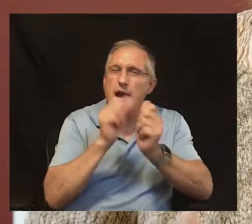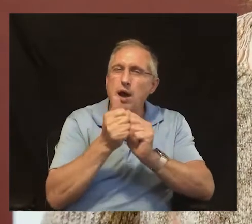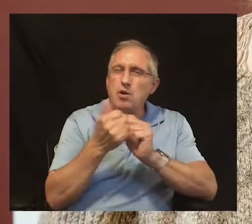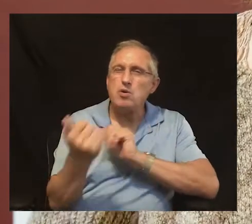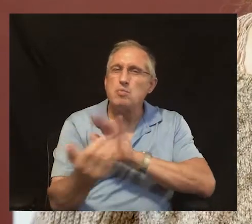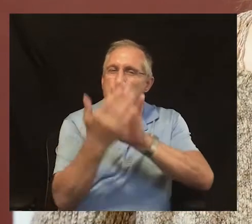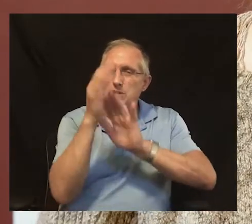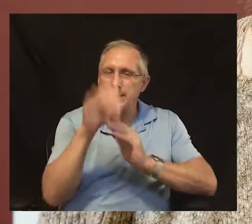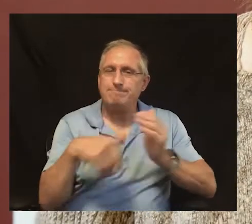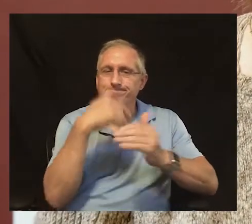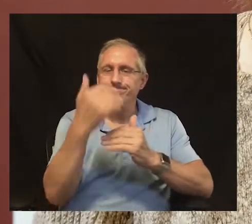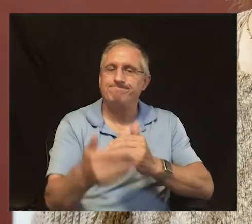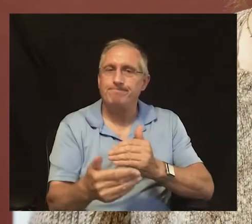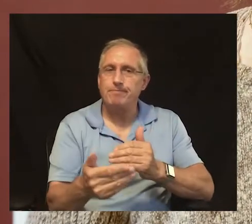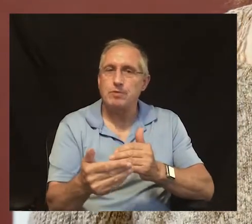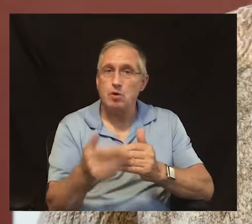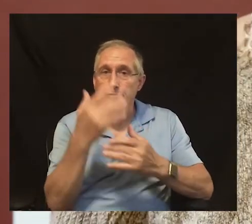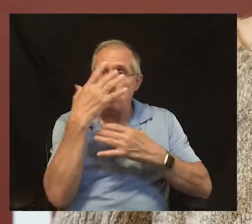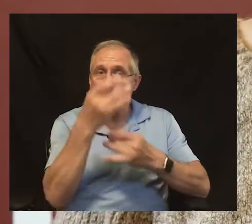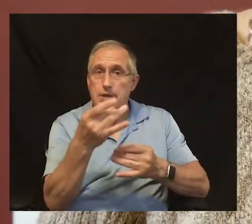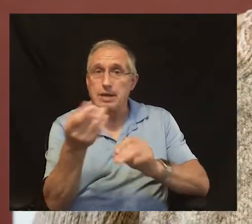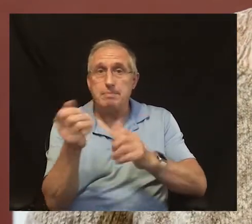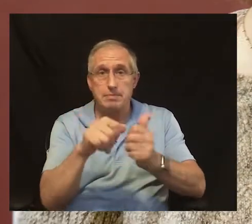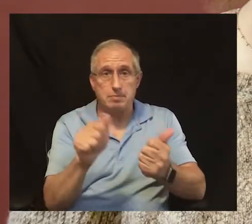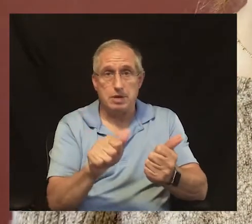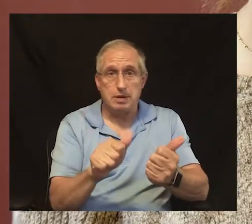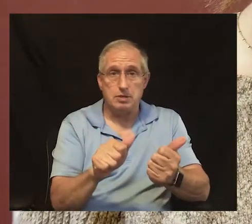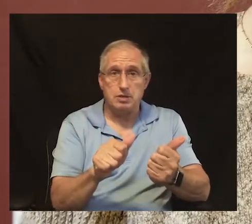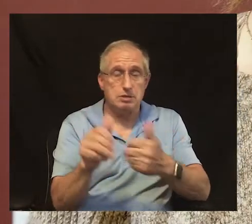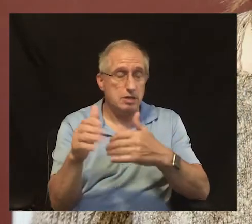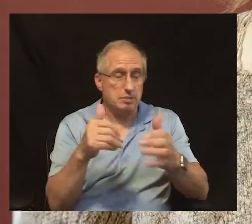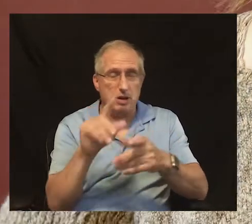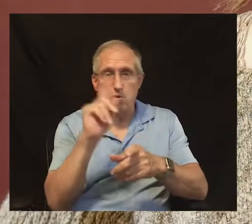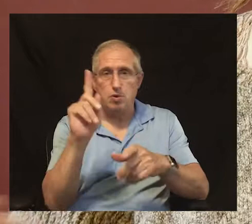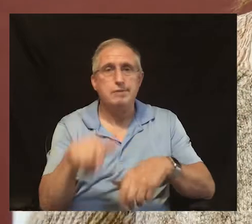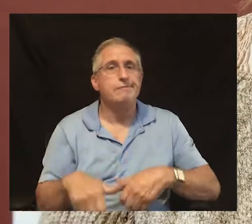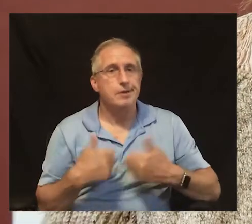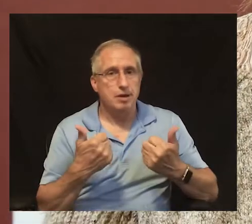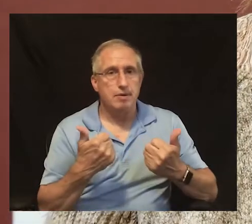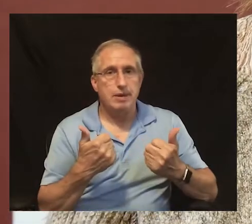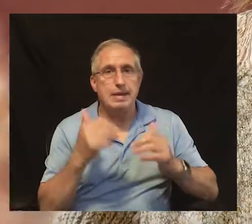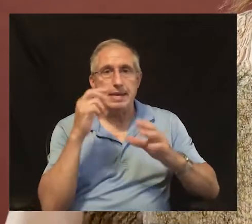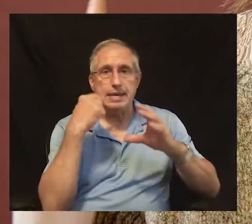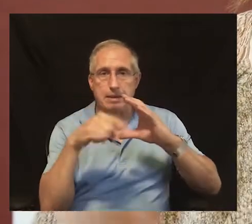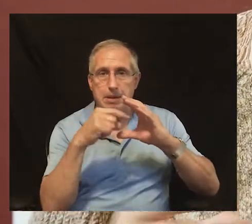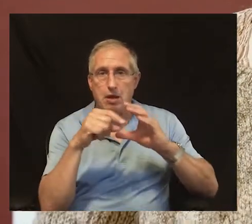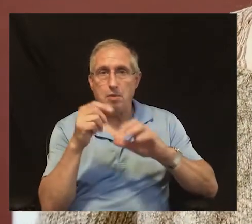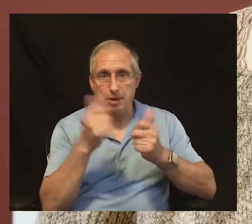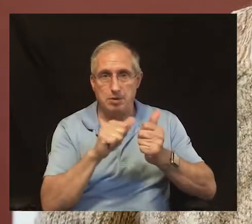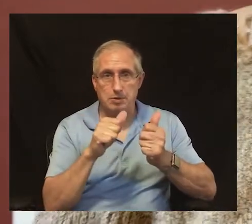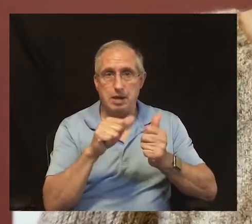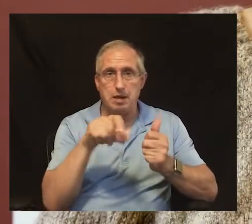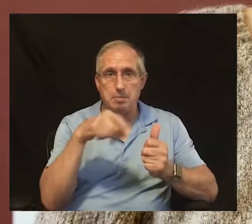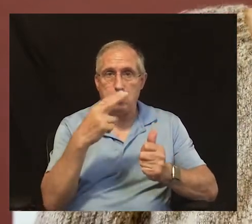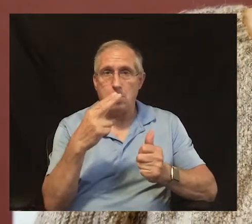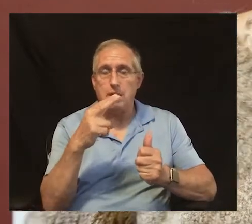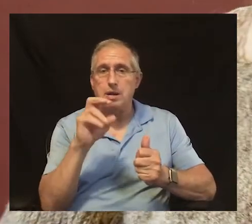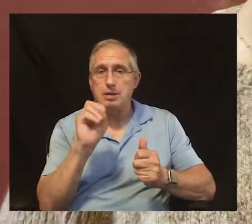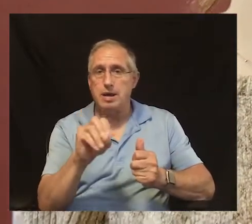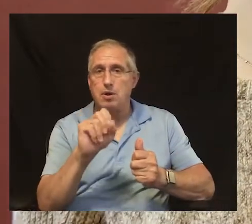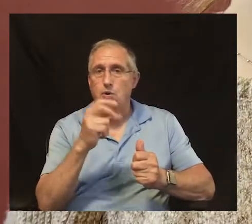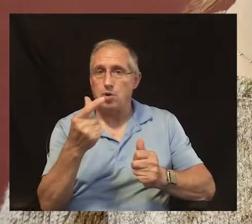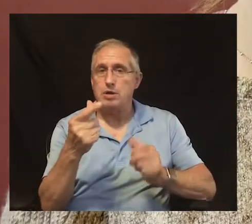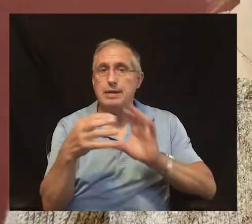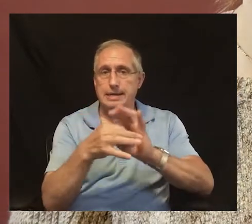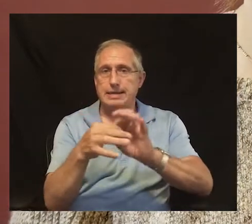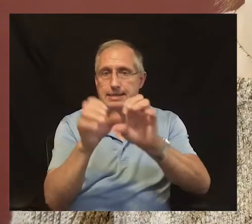out how to approach that next step. So if you're interested in getting baptized, no matter where you live, then email baptism@pureheart.org